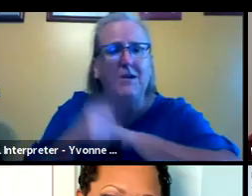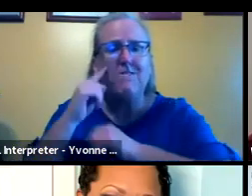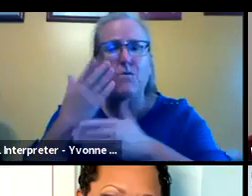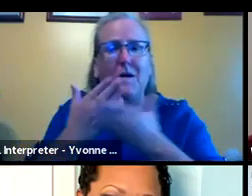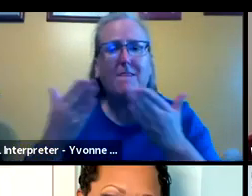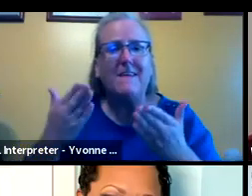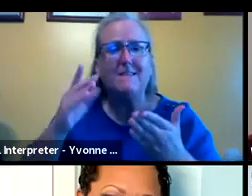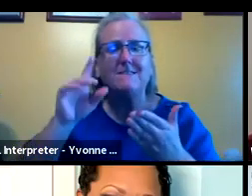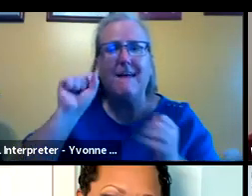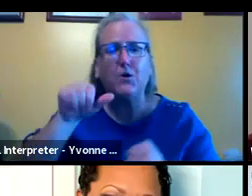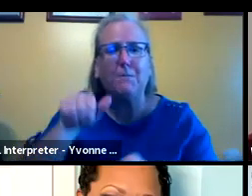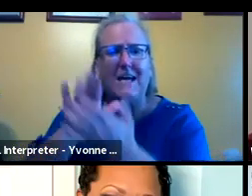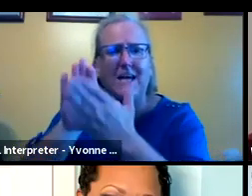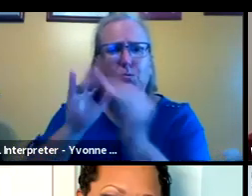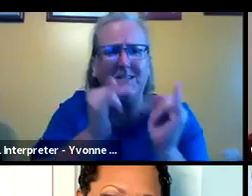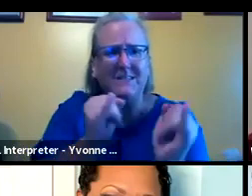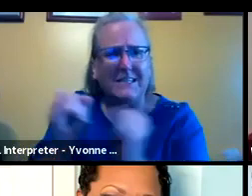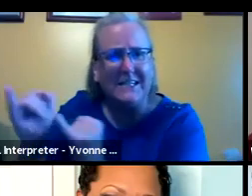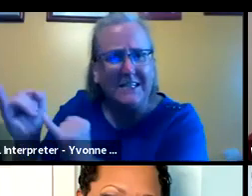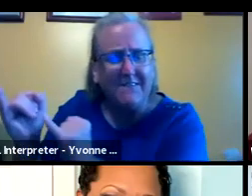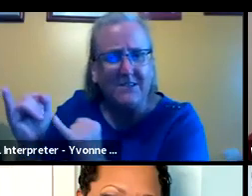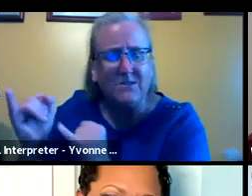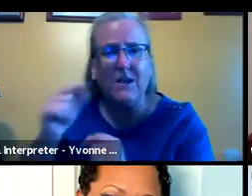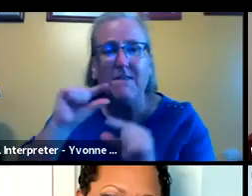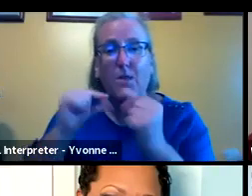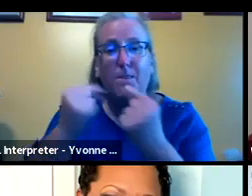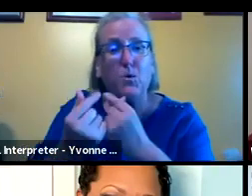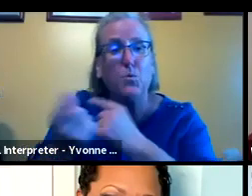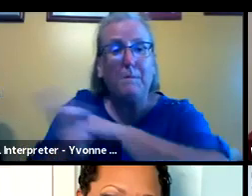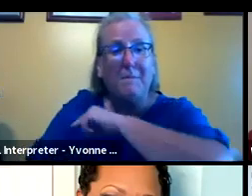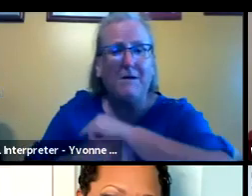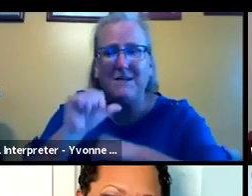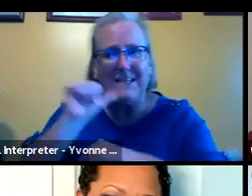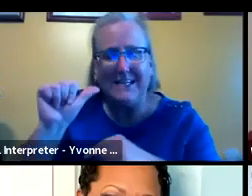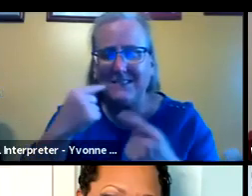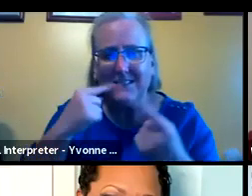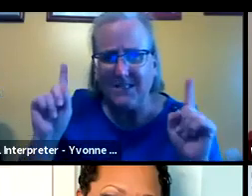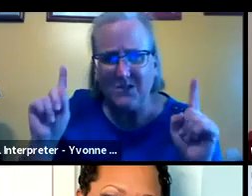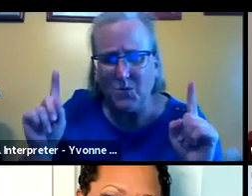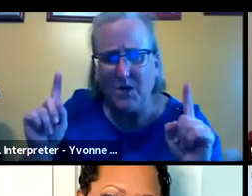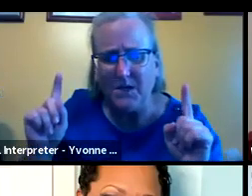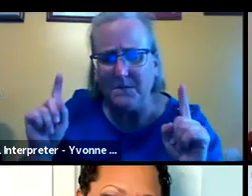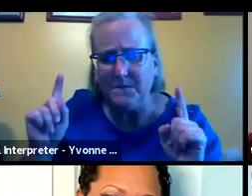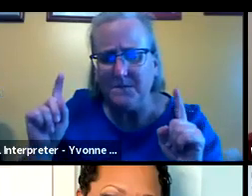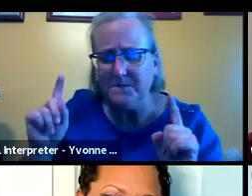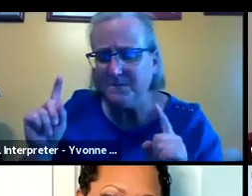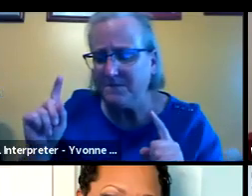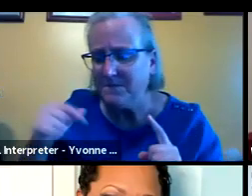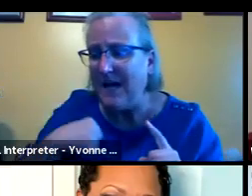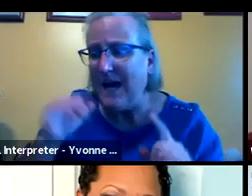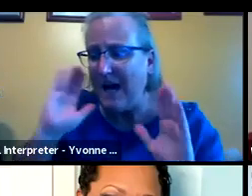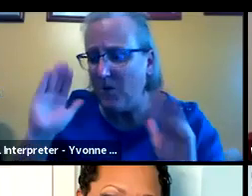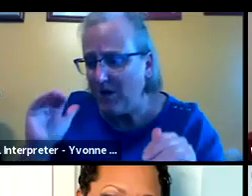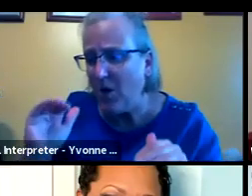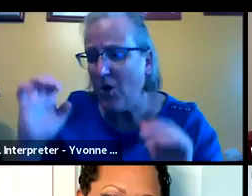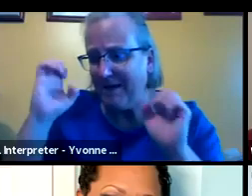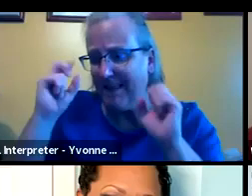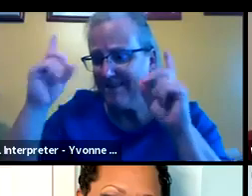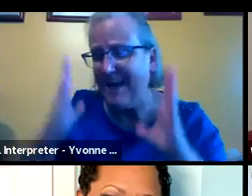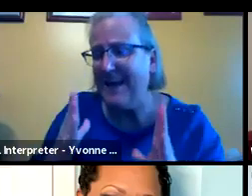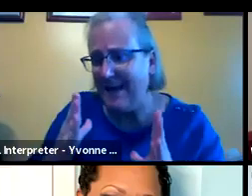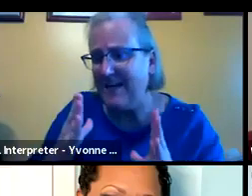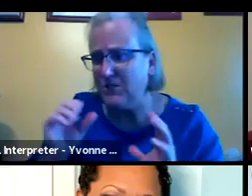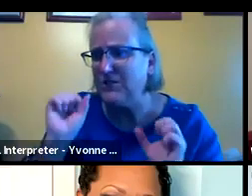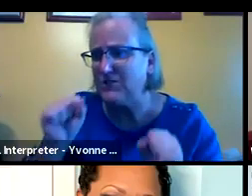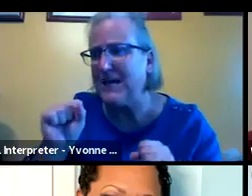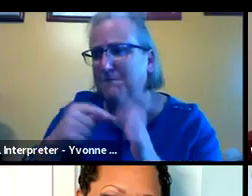individually. Research shows group punishments don't work, and we've moved away from using them with students. I would hope that educators can be shown the same